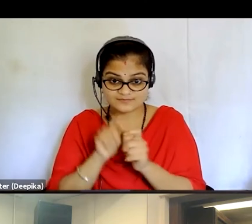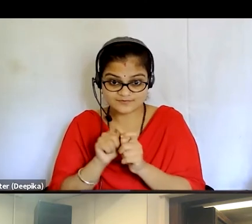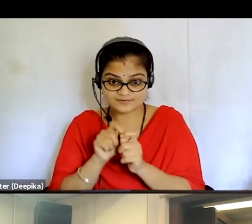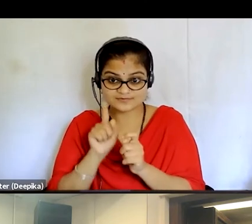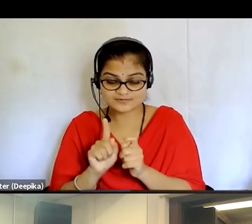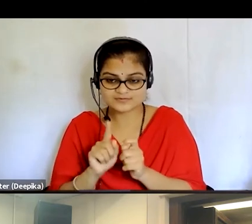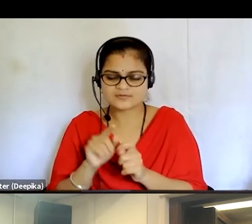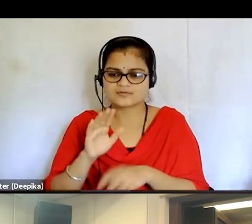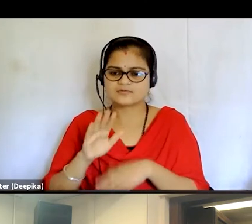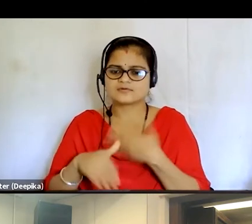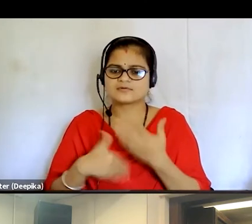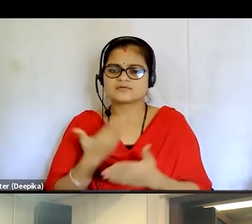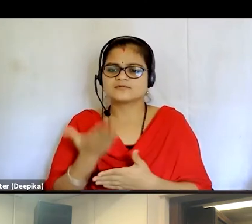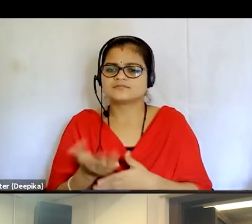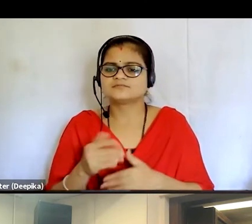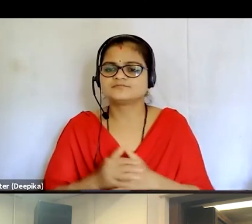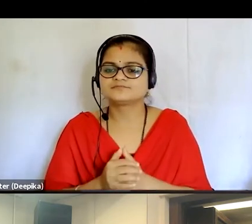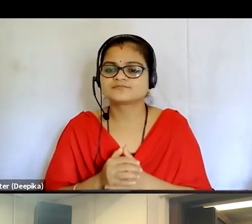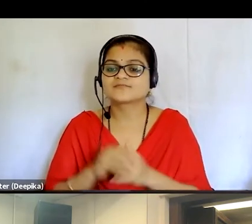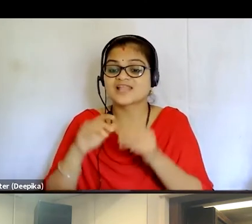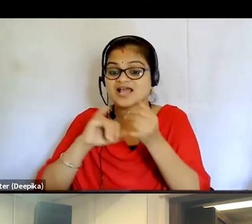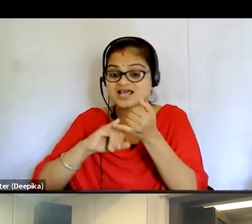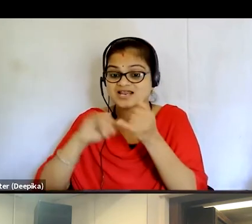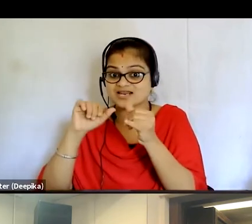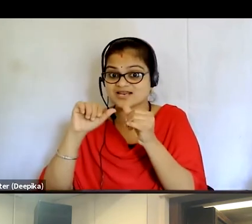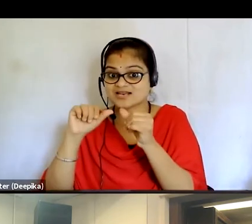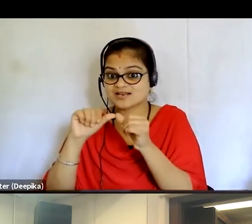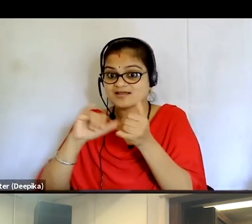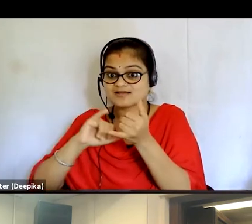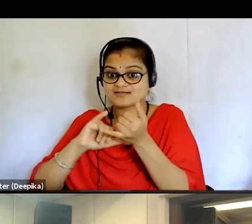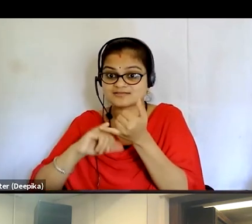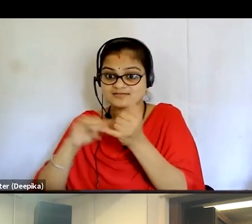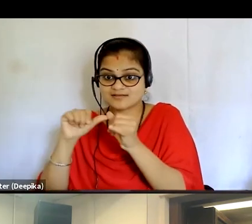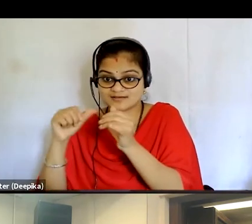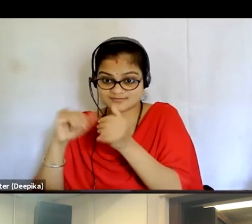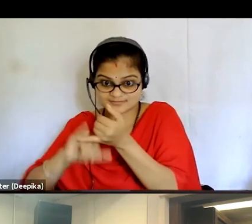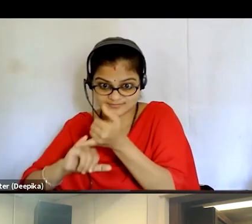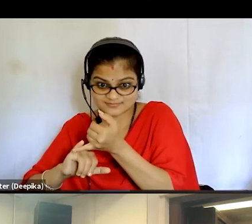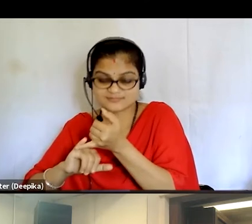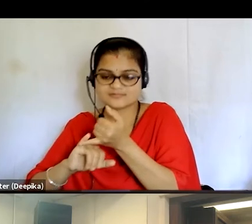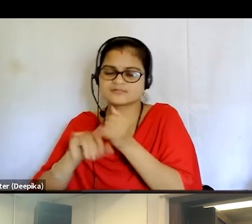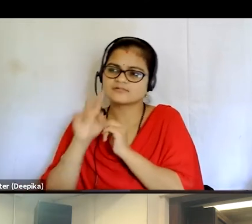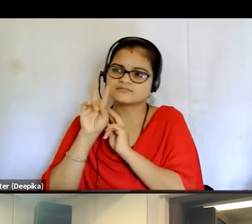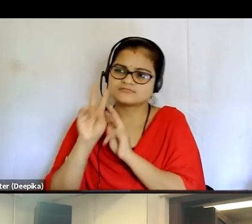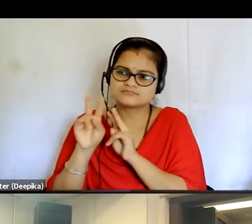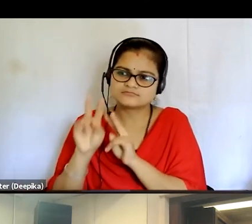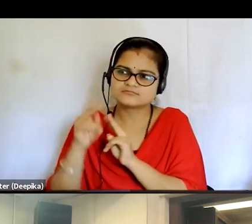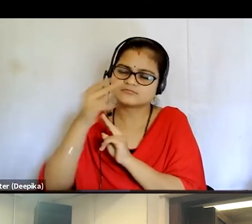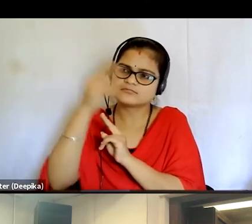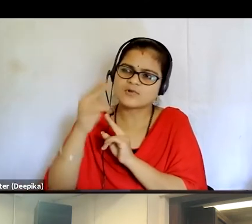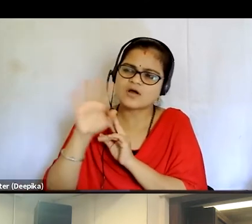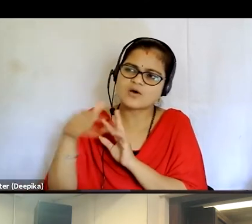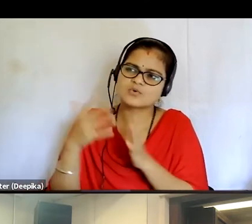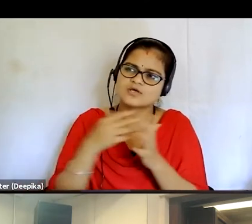we agreed on and came to the rasas which we felt were being evoked in that particular piece of